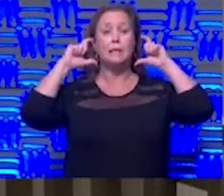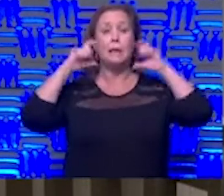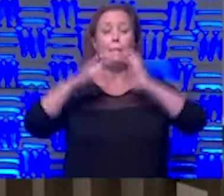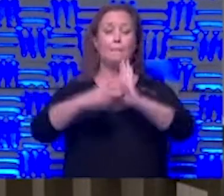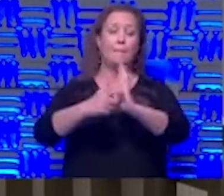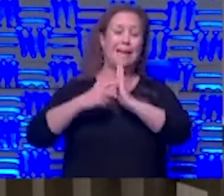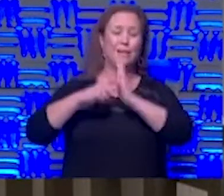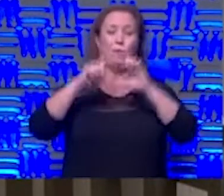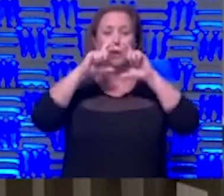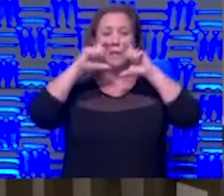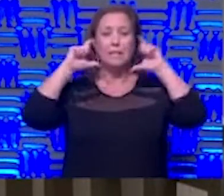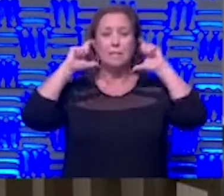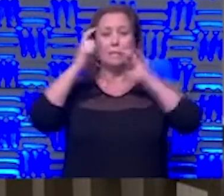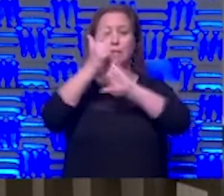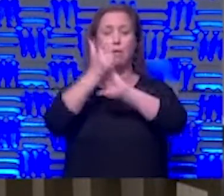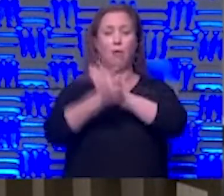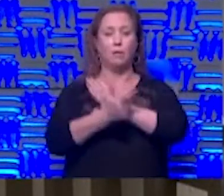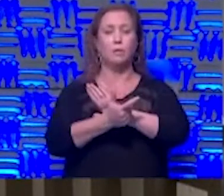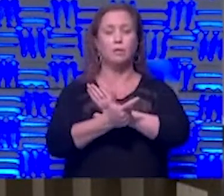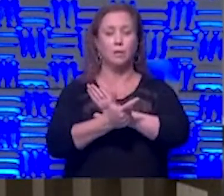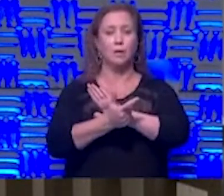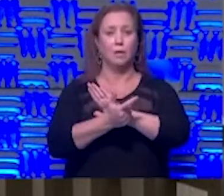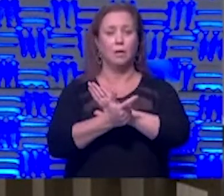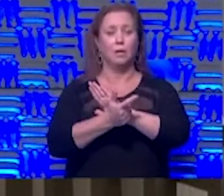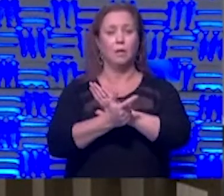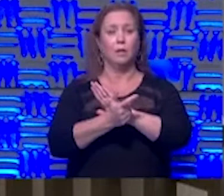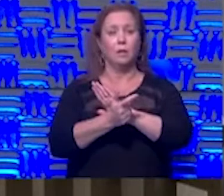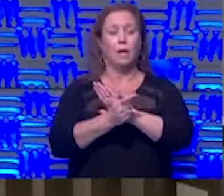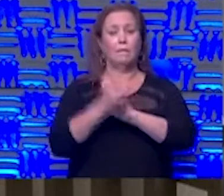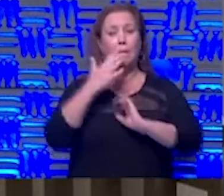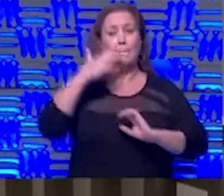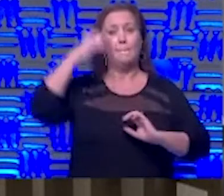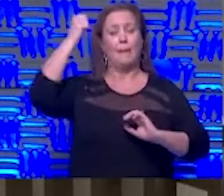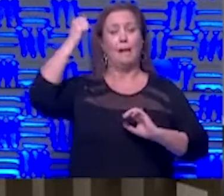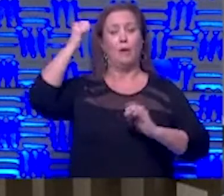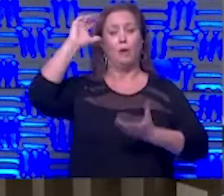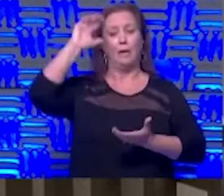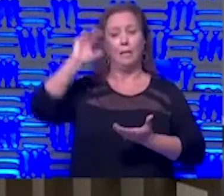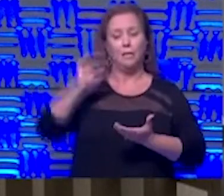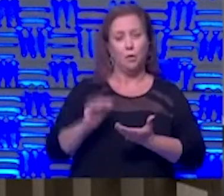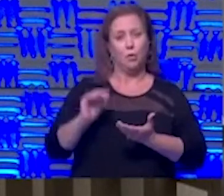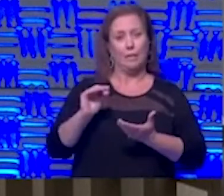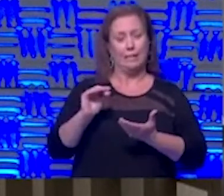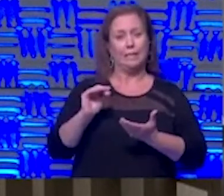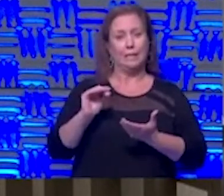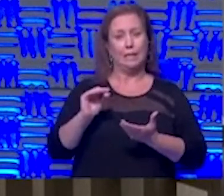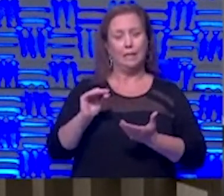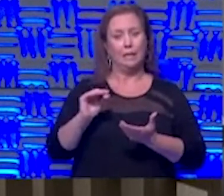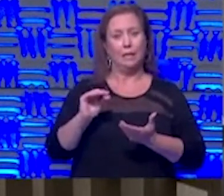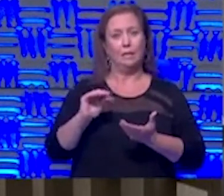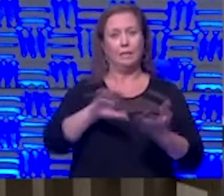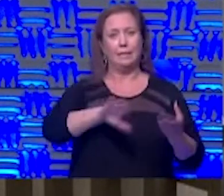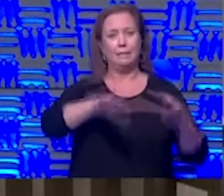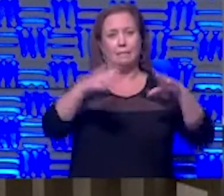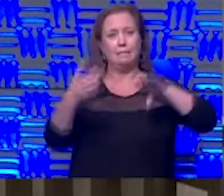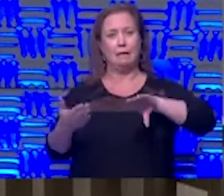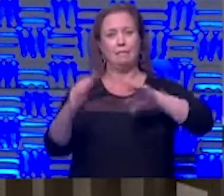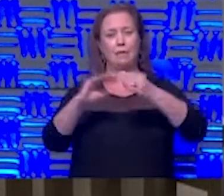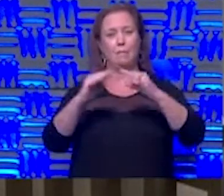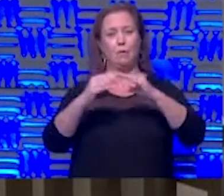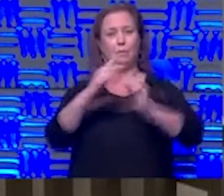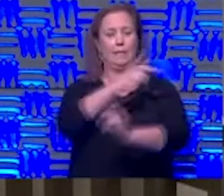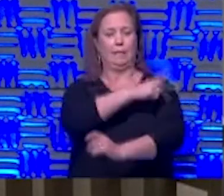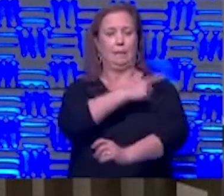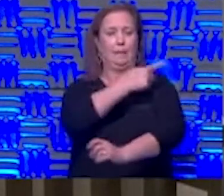mandatory face mask laws have done a lot better in decreasing the rate of death in patients